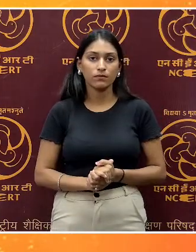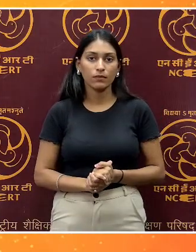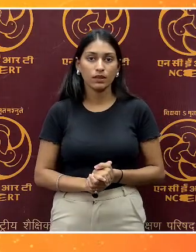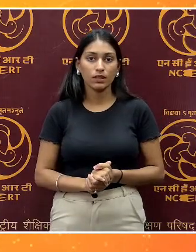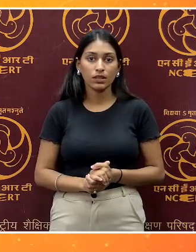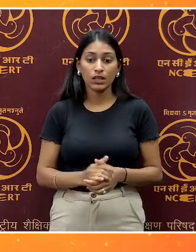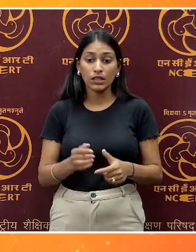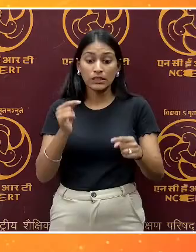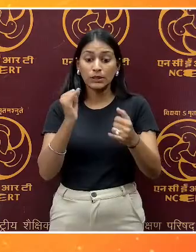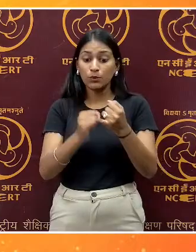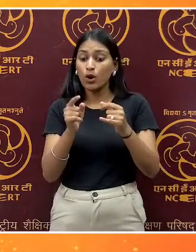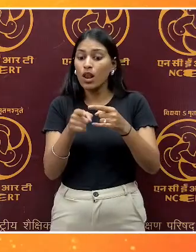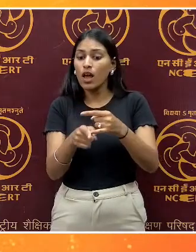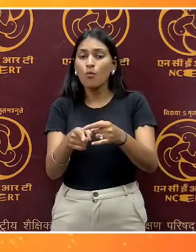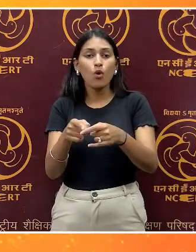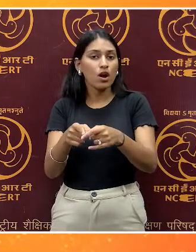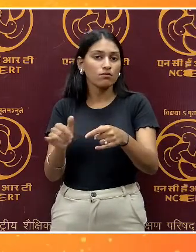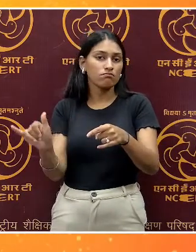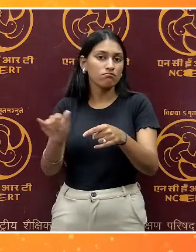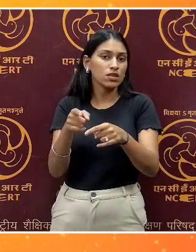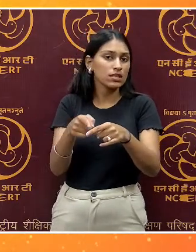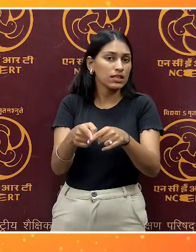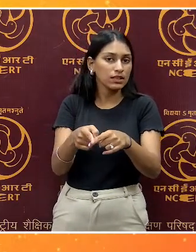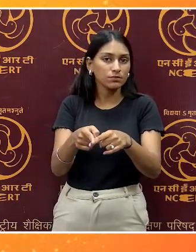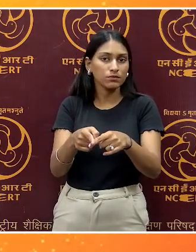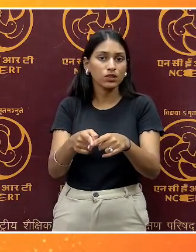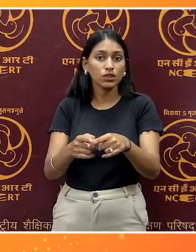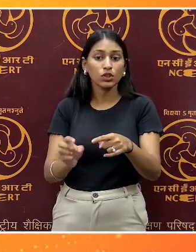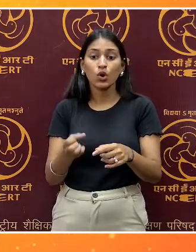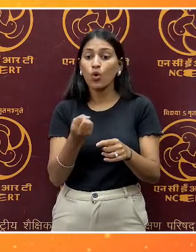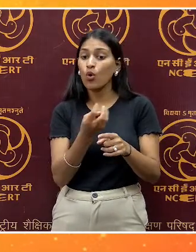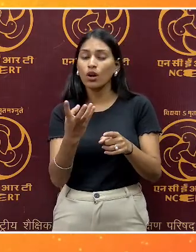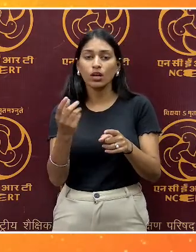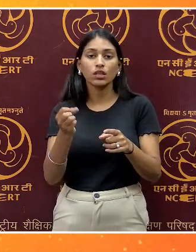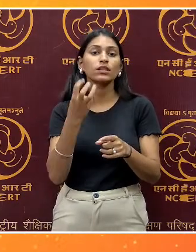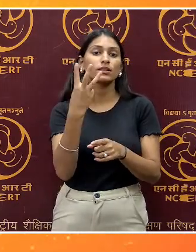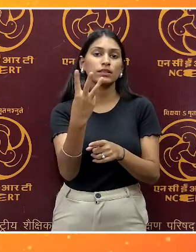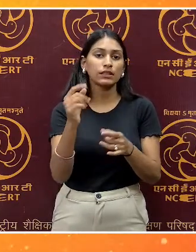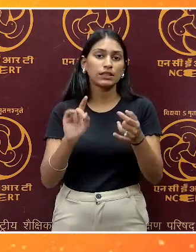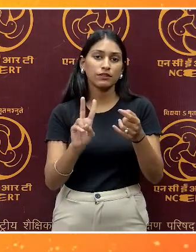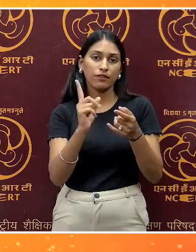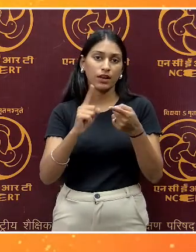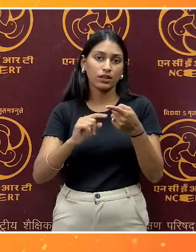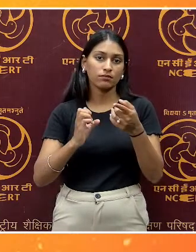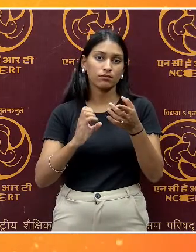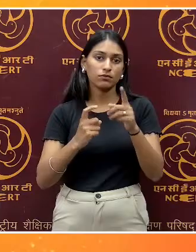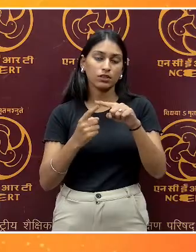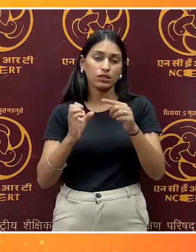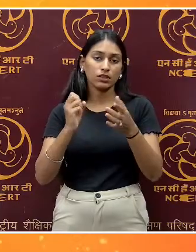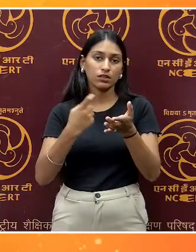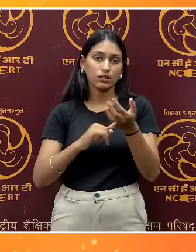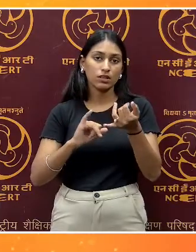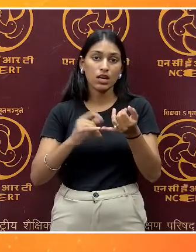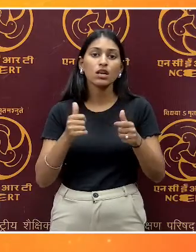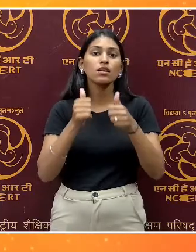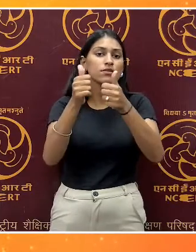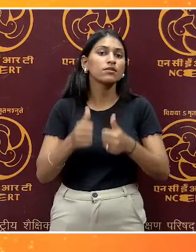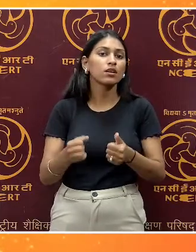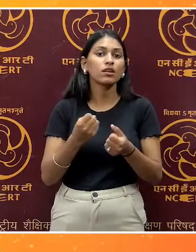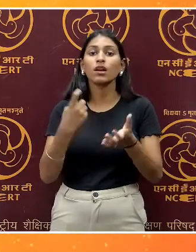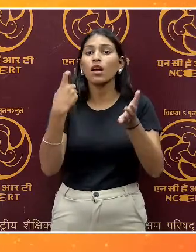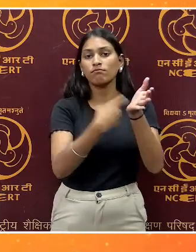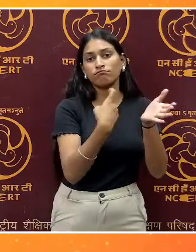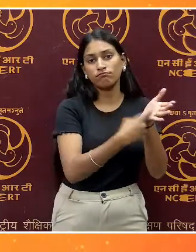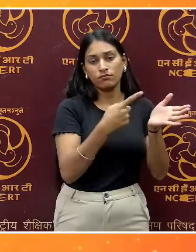same point gives the resultant. So, here all three vectors P and Q to be added and resultant R, they are to be drawn from